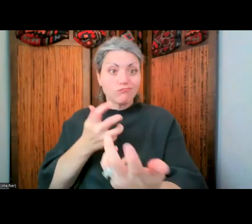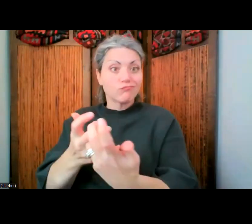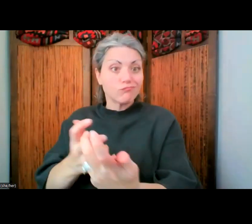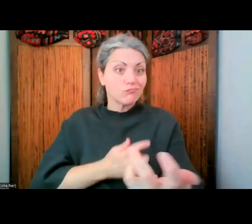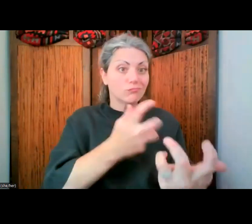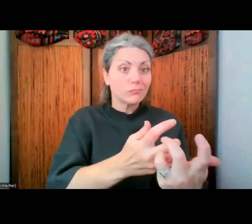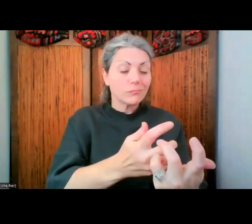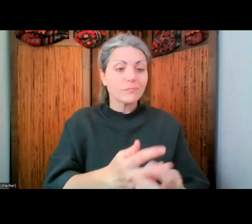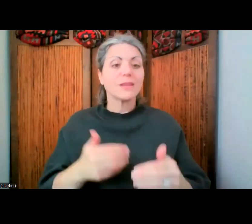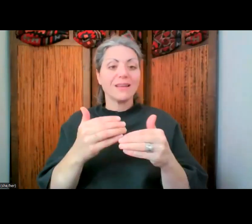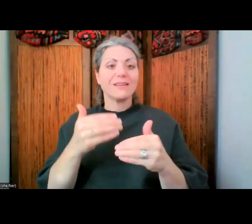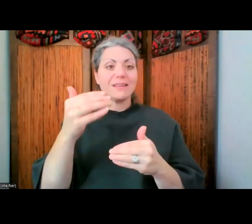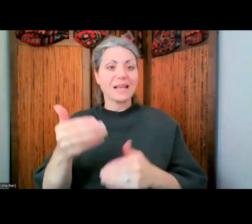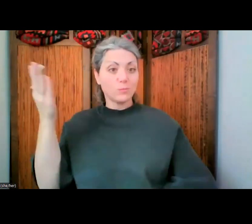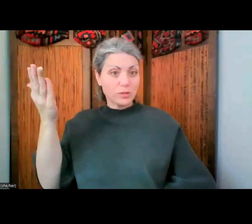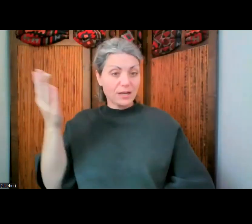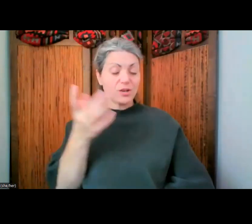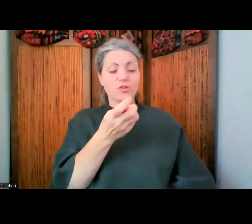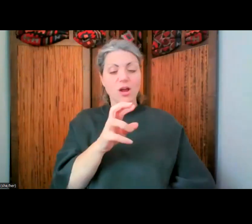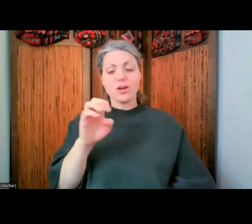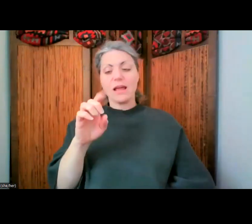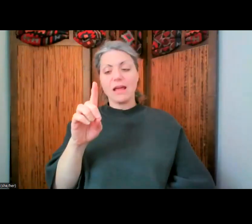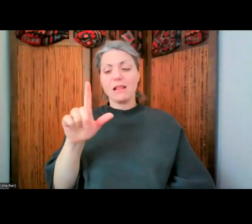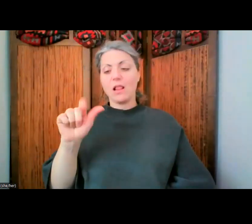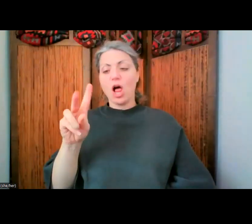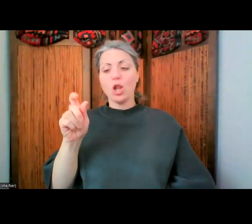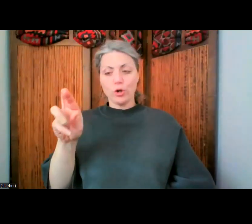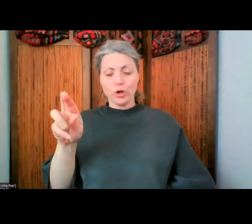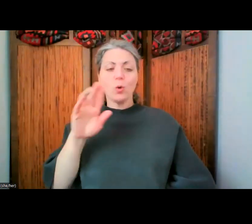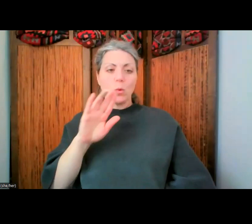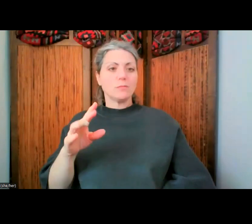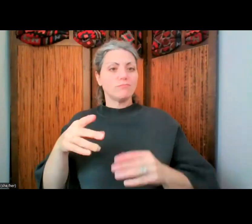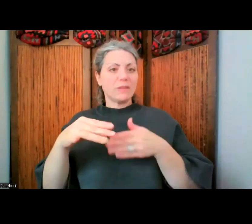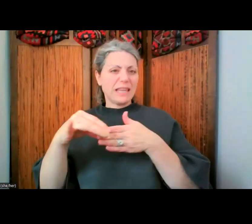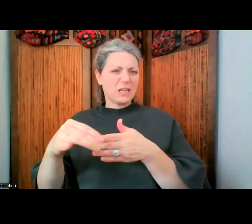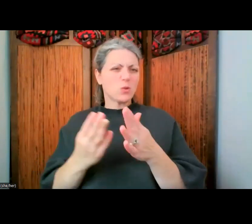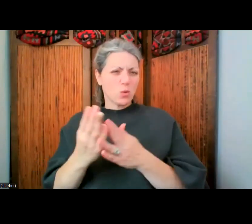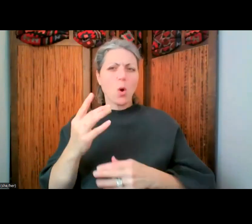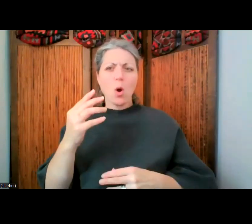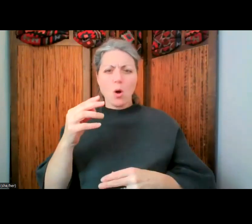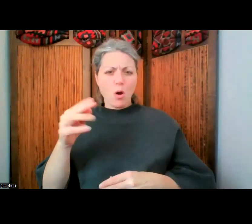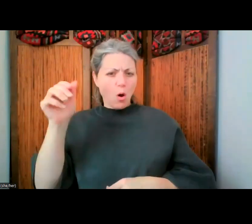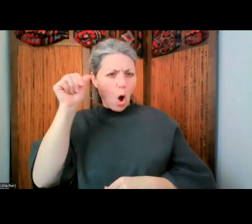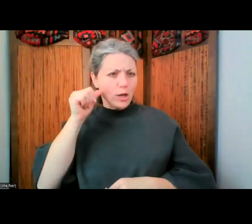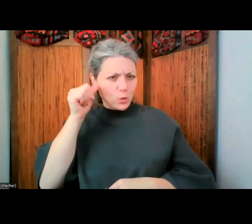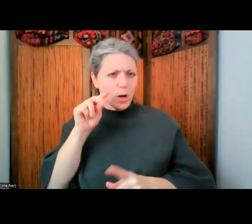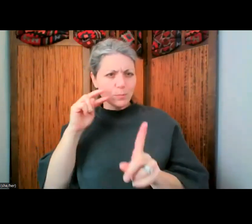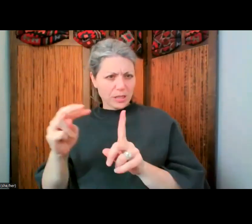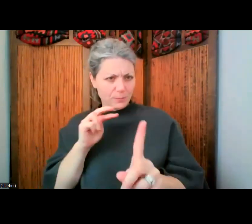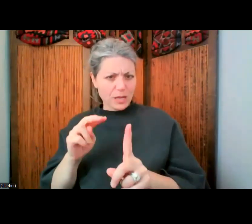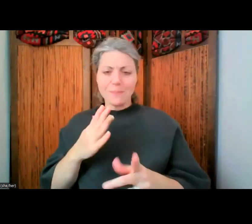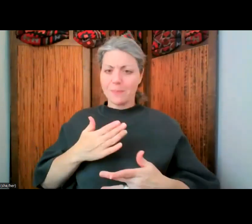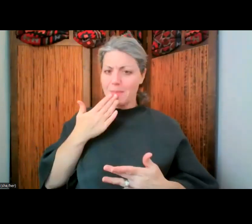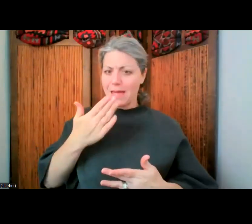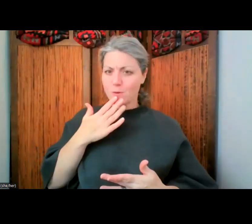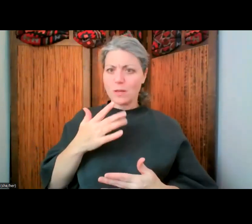Dr. Ed Lawler is going to take us through auditory perception. And I'm very personally excited. Dr. Lawler is an